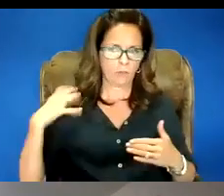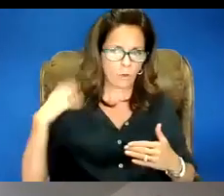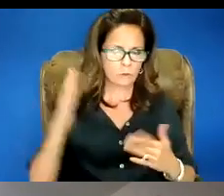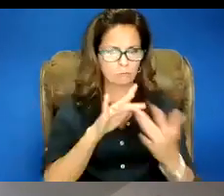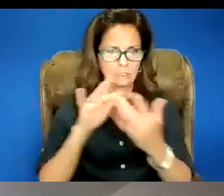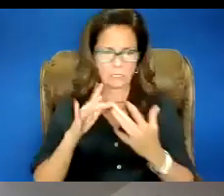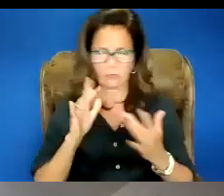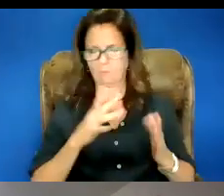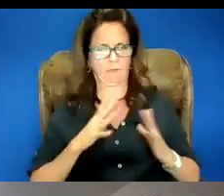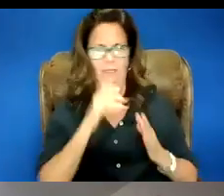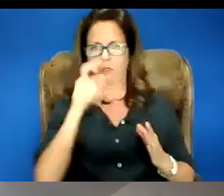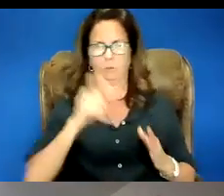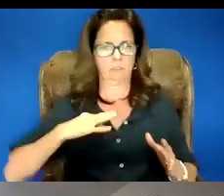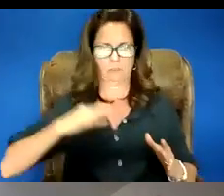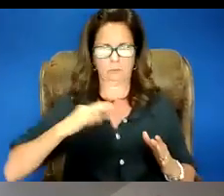Great, thank you.